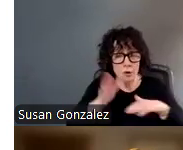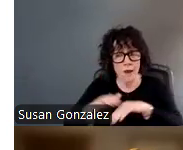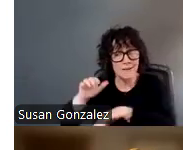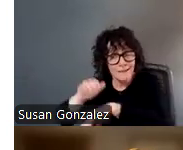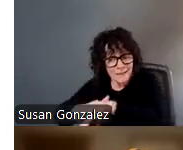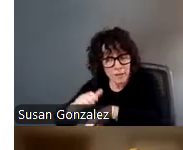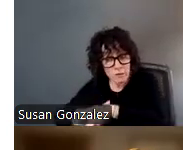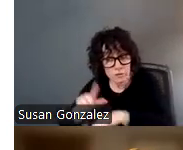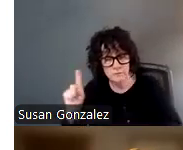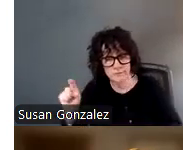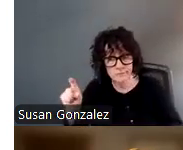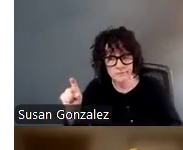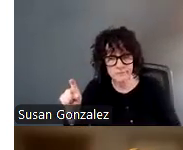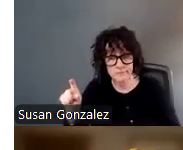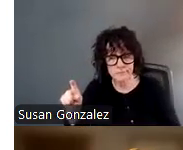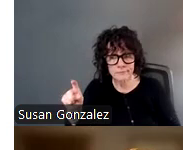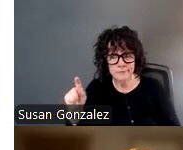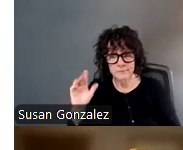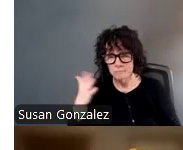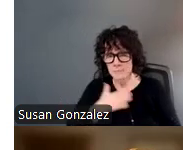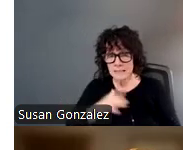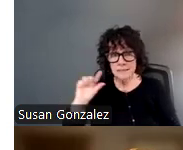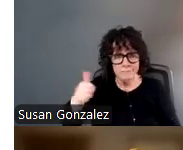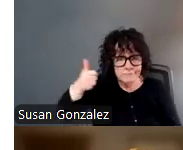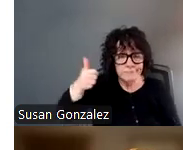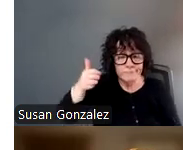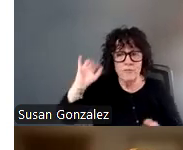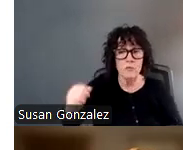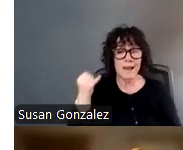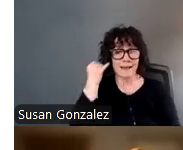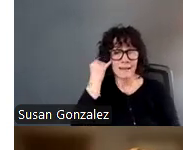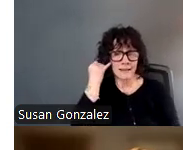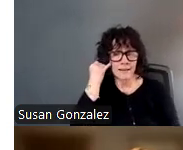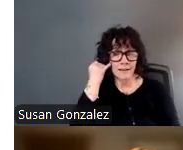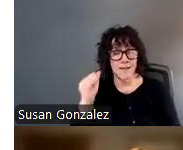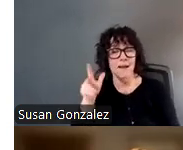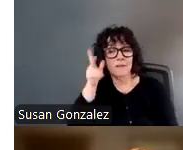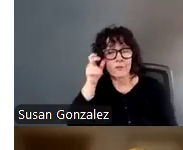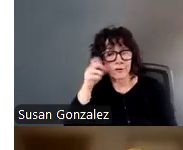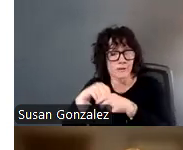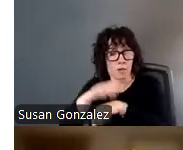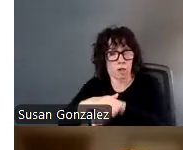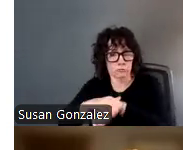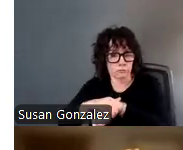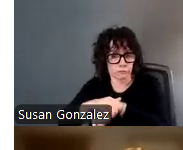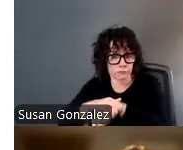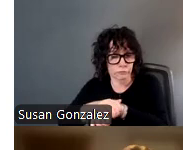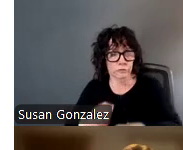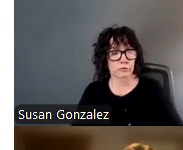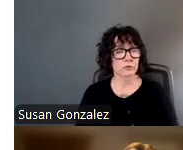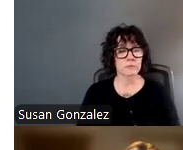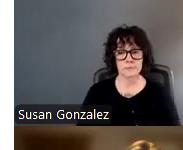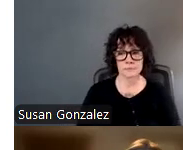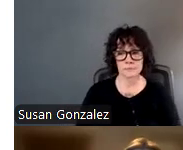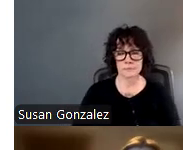please give me a thumbs up if you can hear the interpreter in the English channel. And I'm going to wait